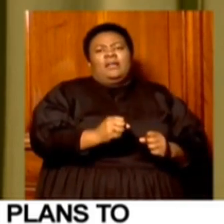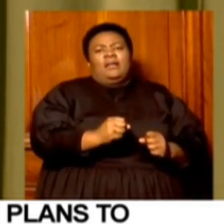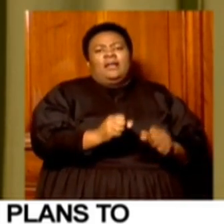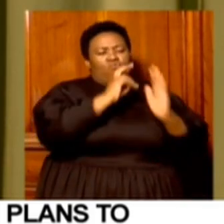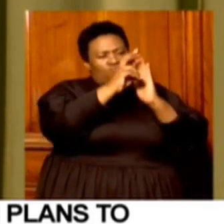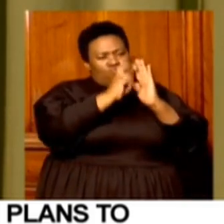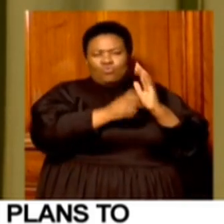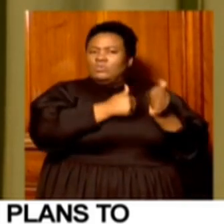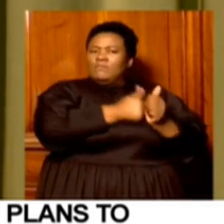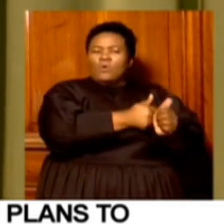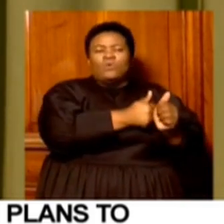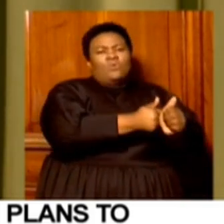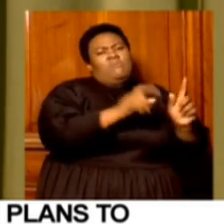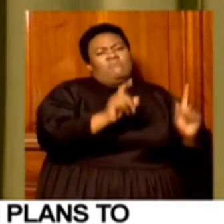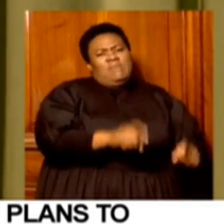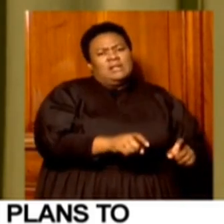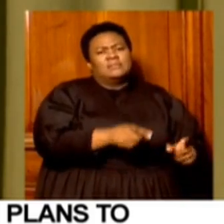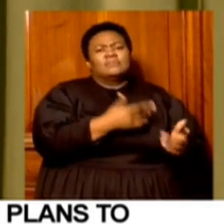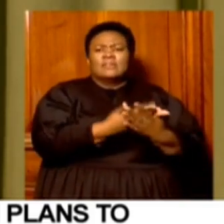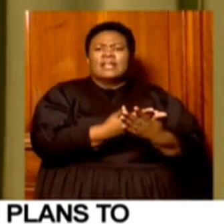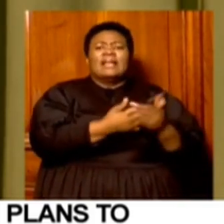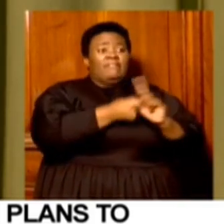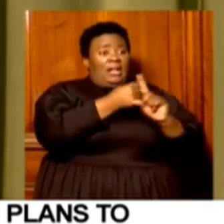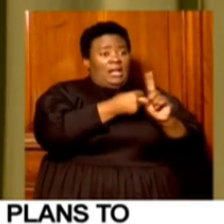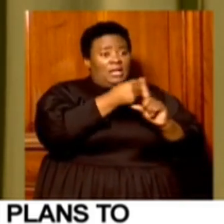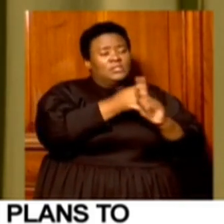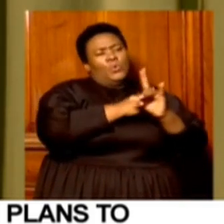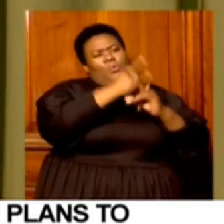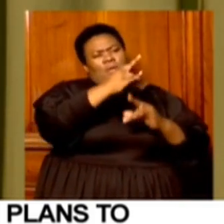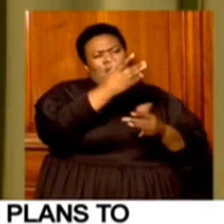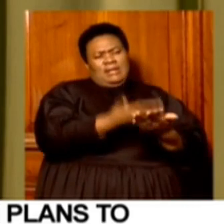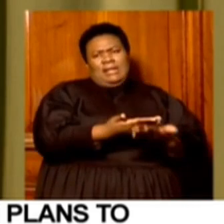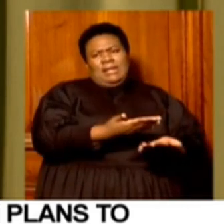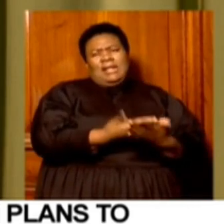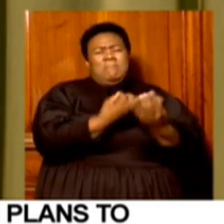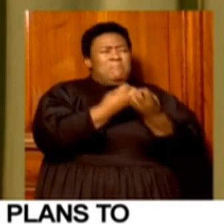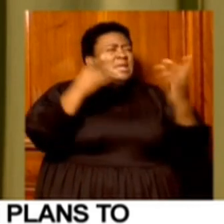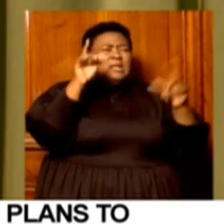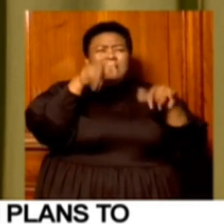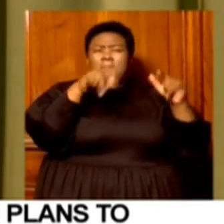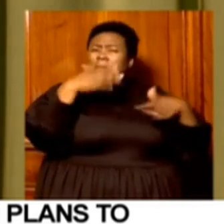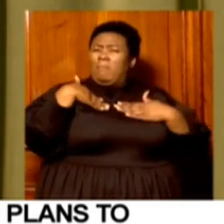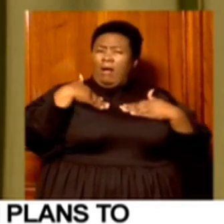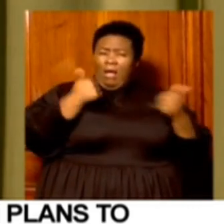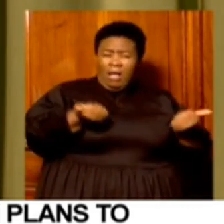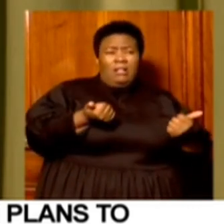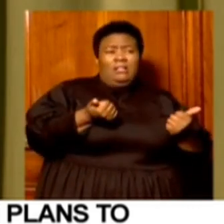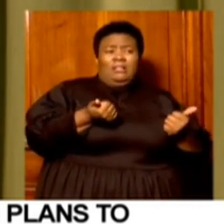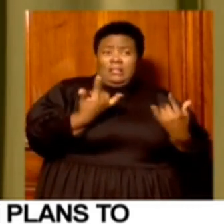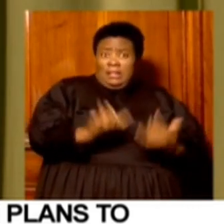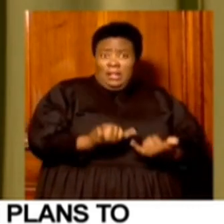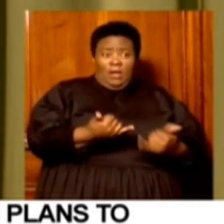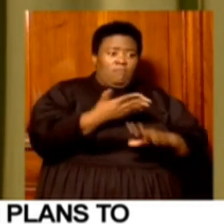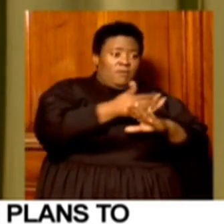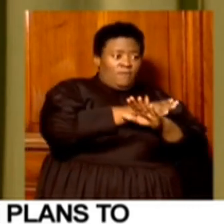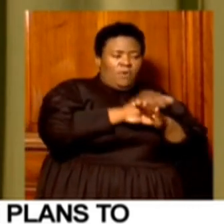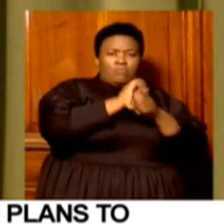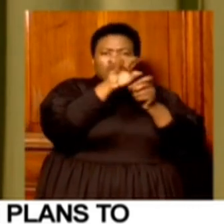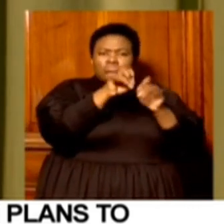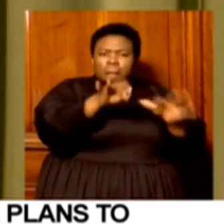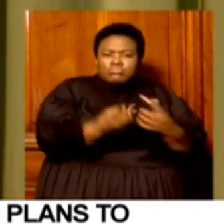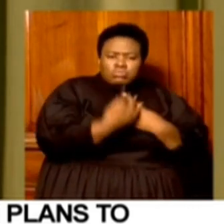rules. You can fight, you can win. There are many survivors out there. You can win. Sit